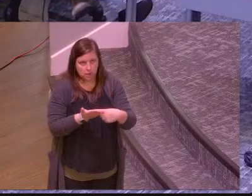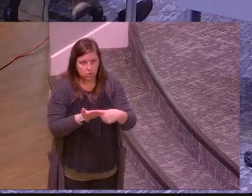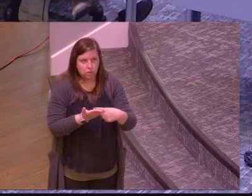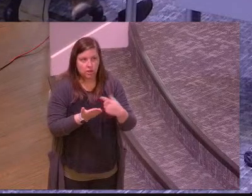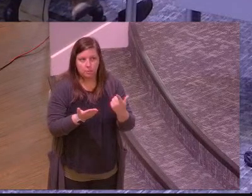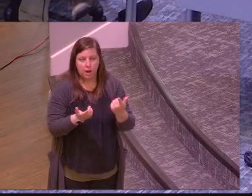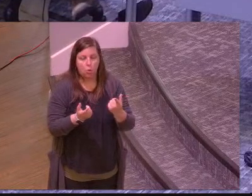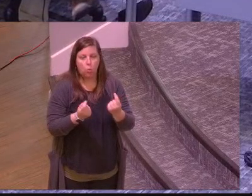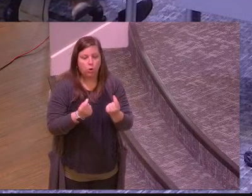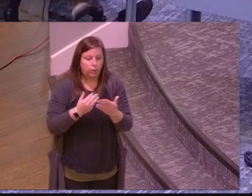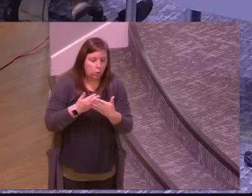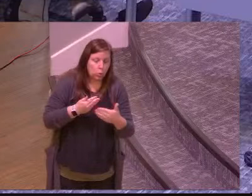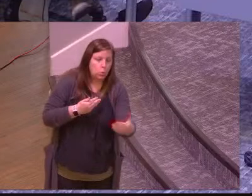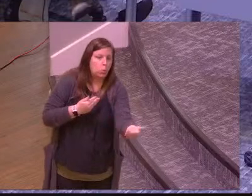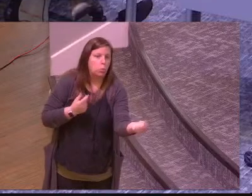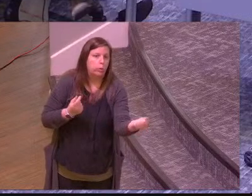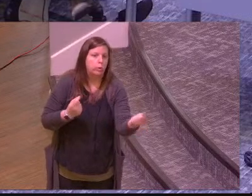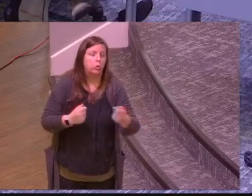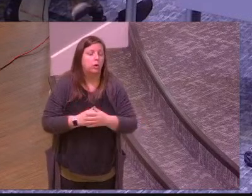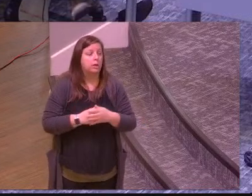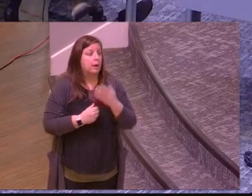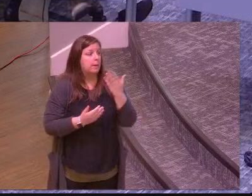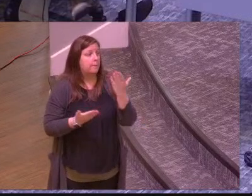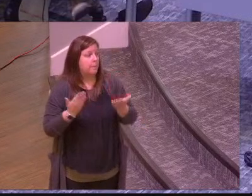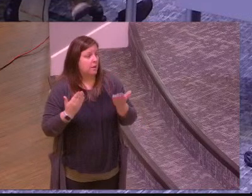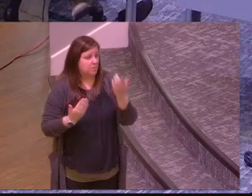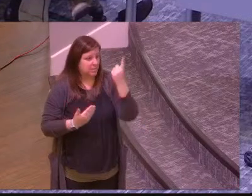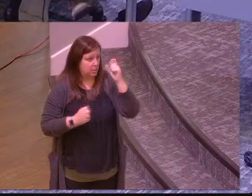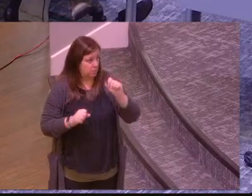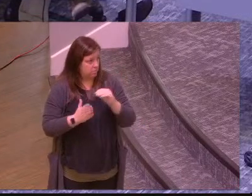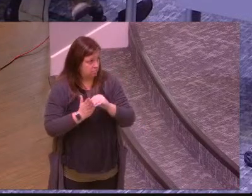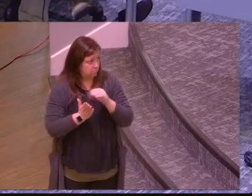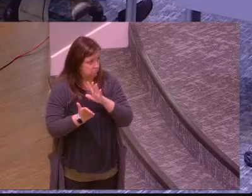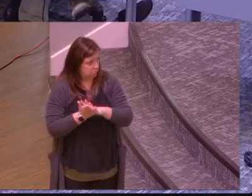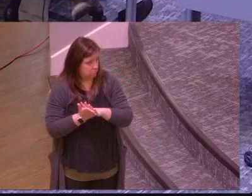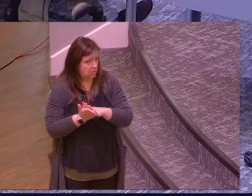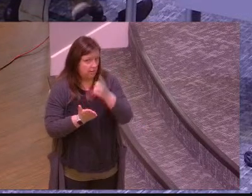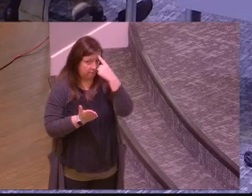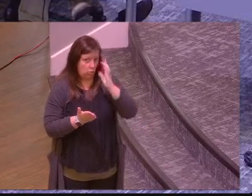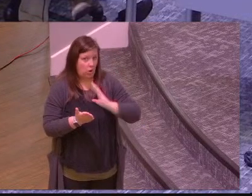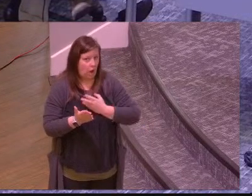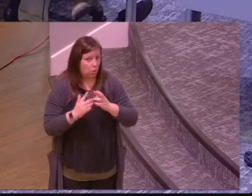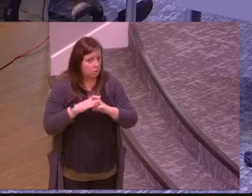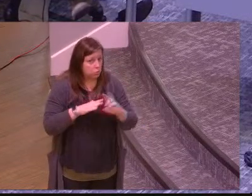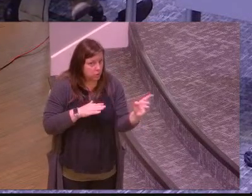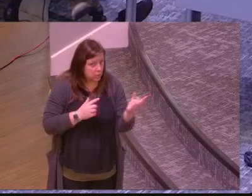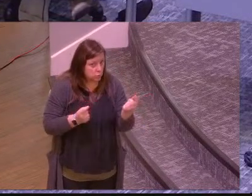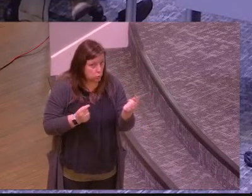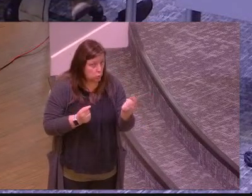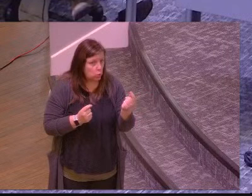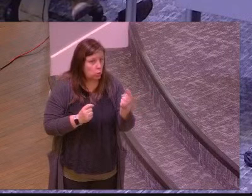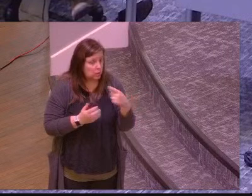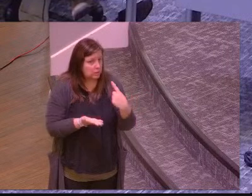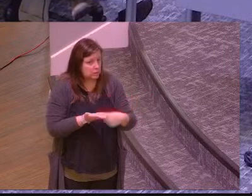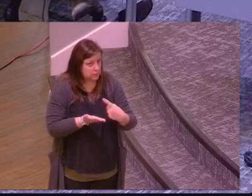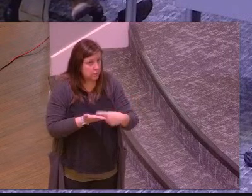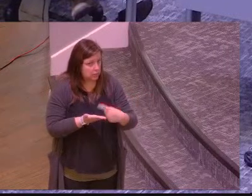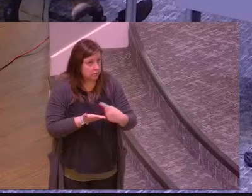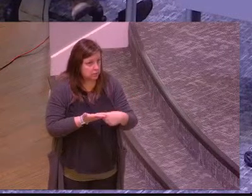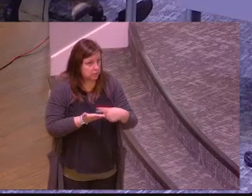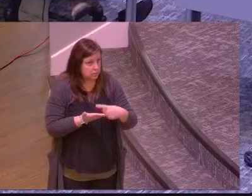that may be something, if somebody could make a note for our retreat to like at least have on the agenda,